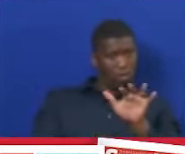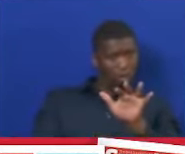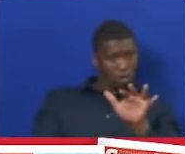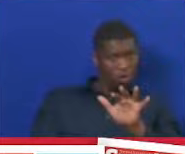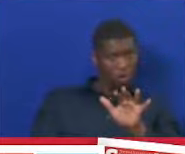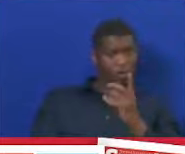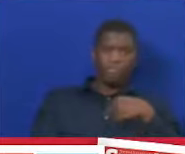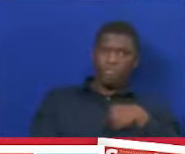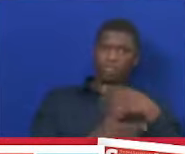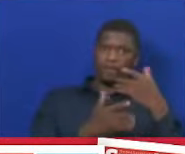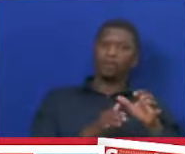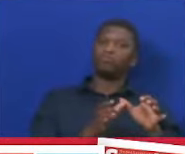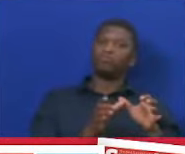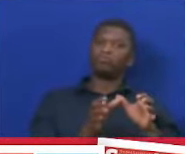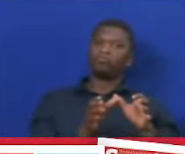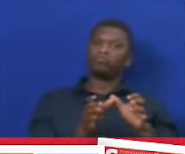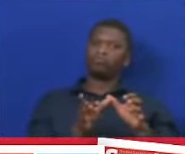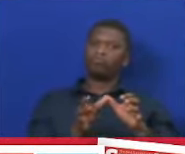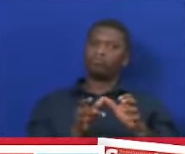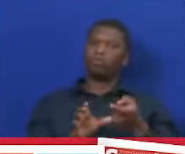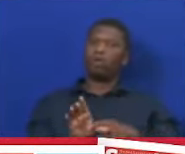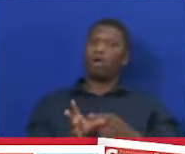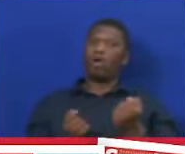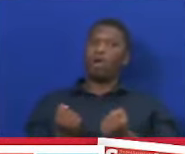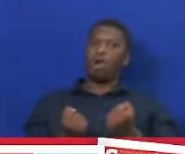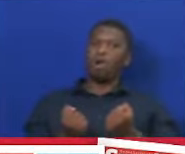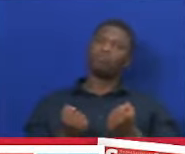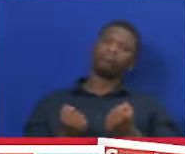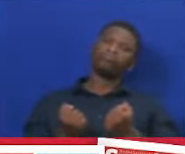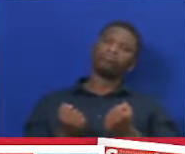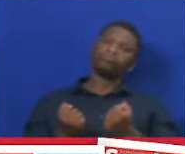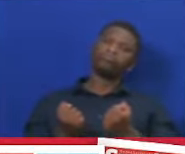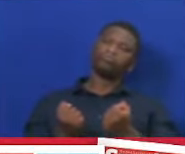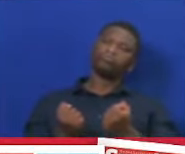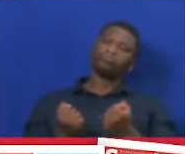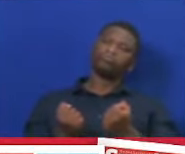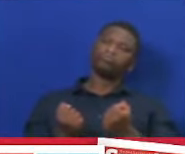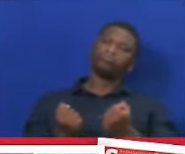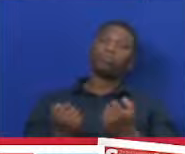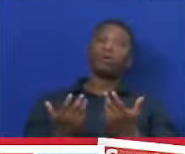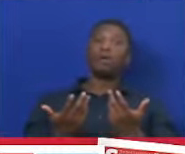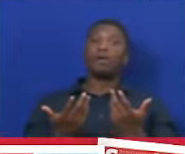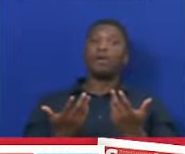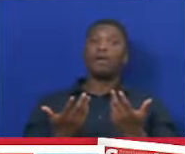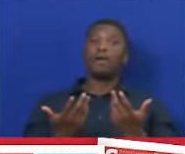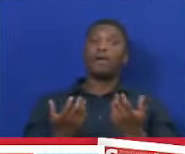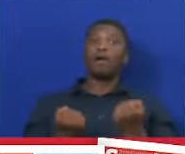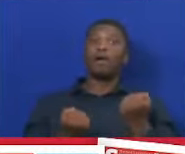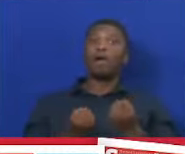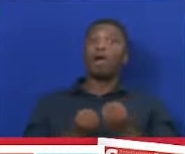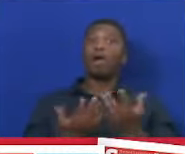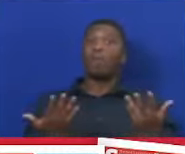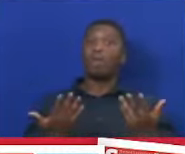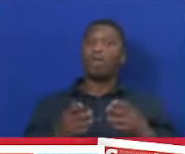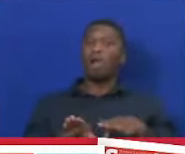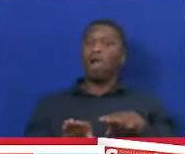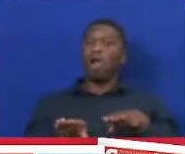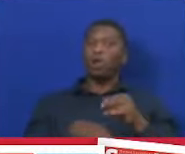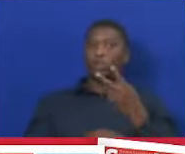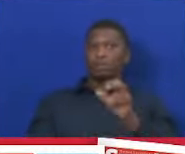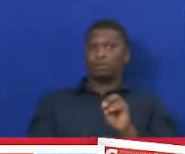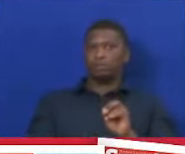drove with about 20 combat members to the residence